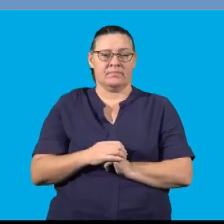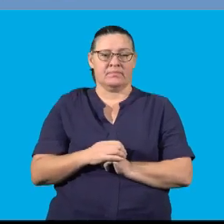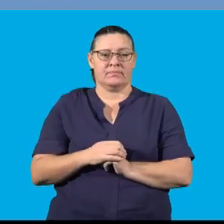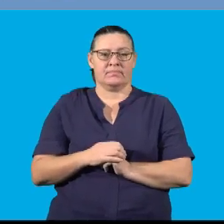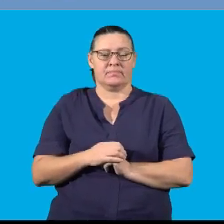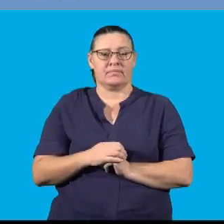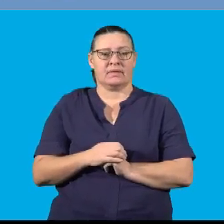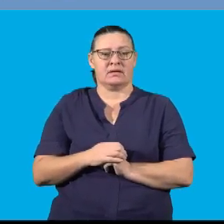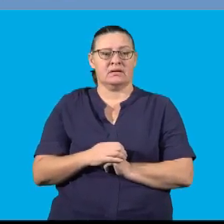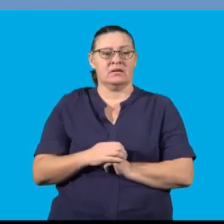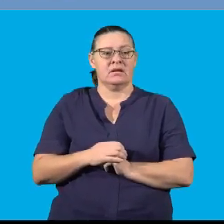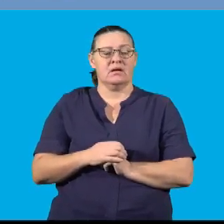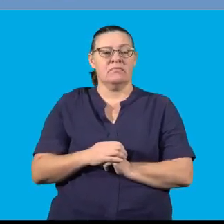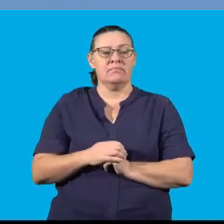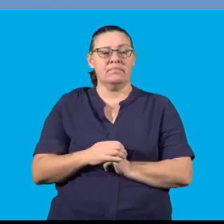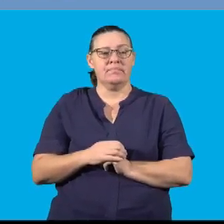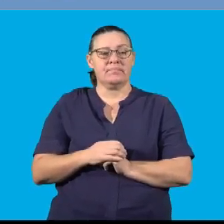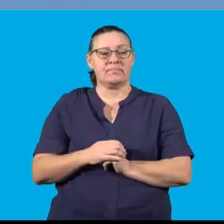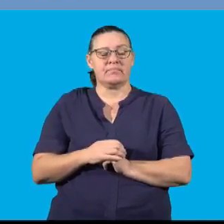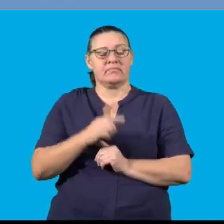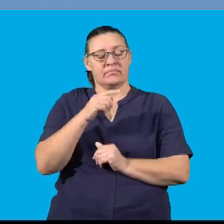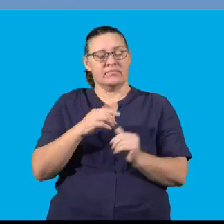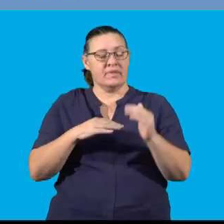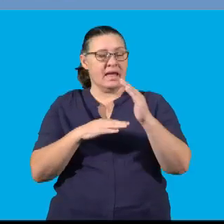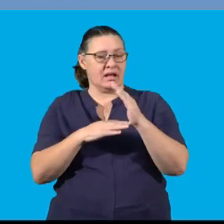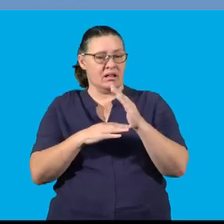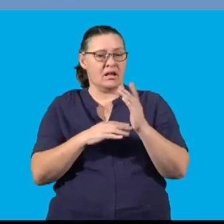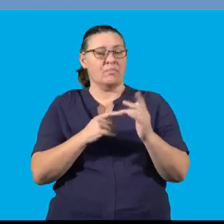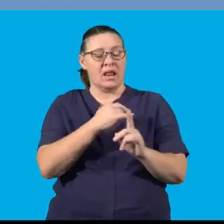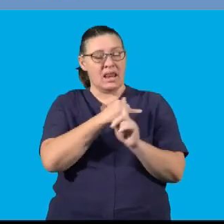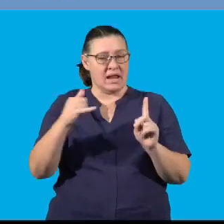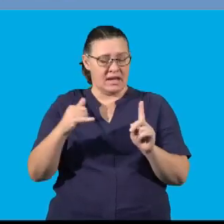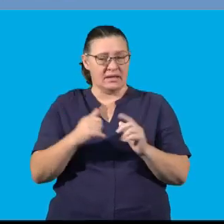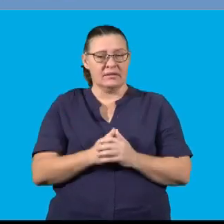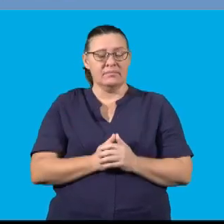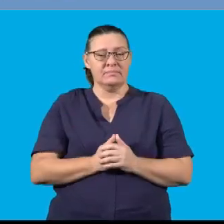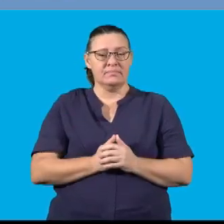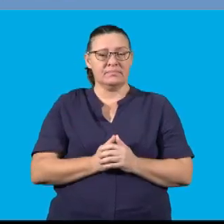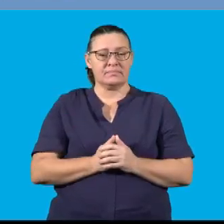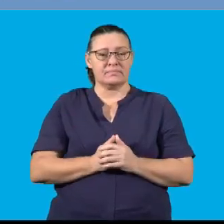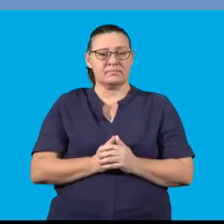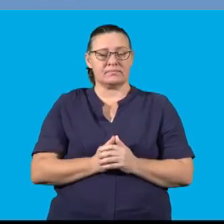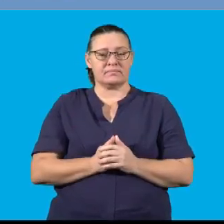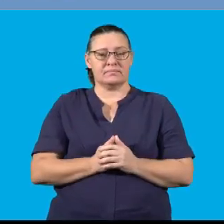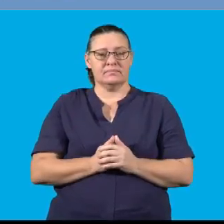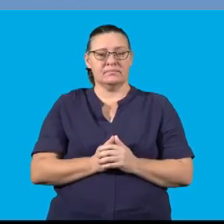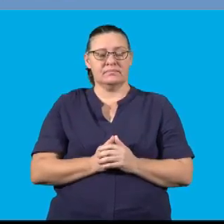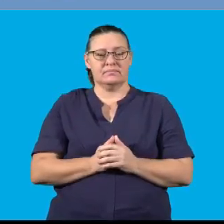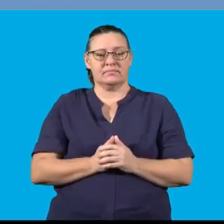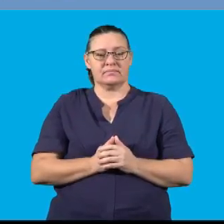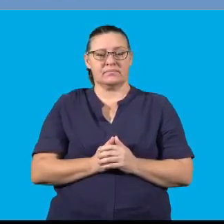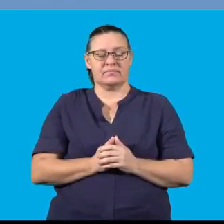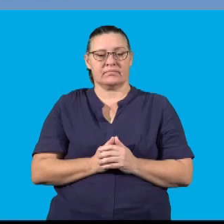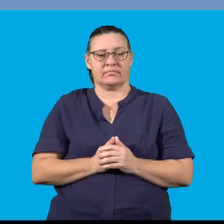y-intercept. The angle of inclination, that's the angle that a line makes, it's an acute angle that the line